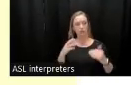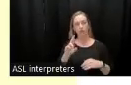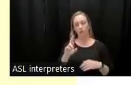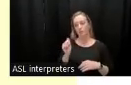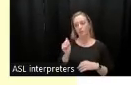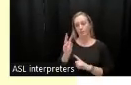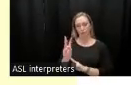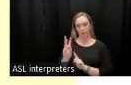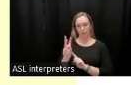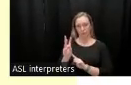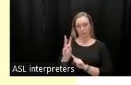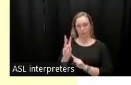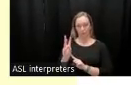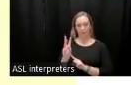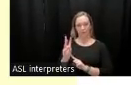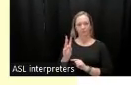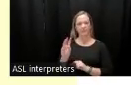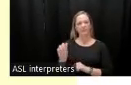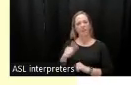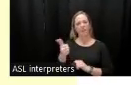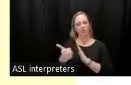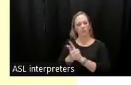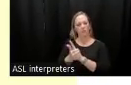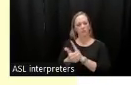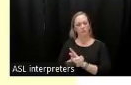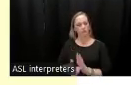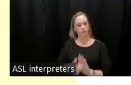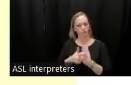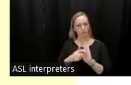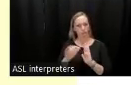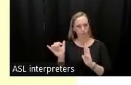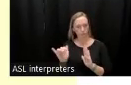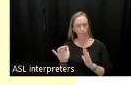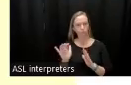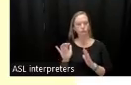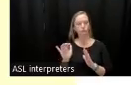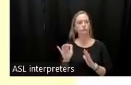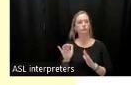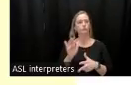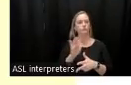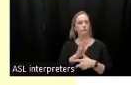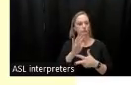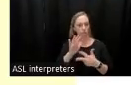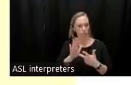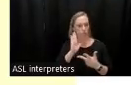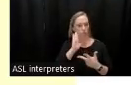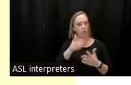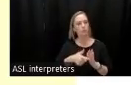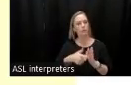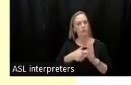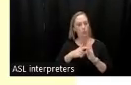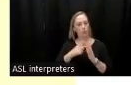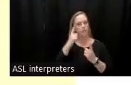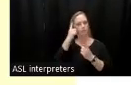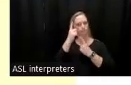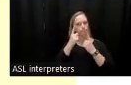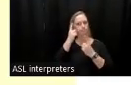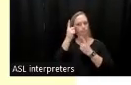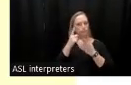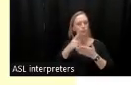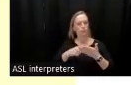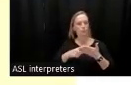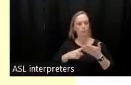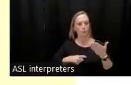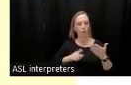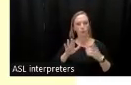there's other attachments that are required as well. And these also will require a thoughtful consideration of what